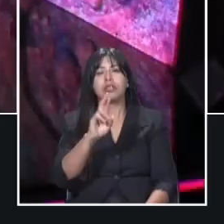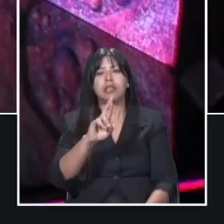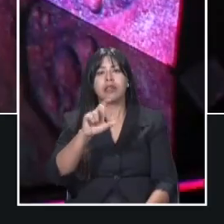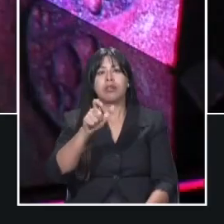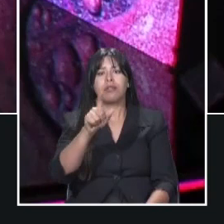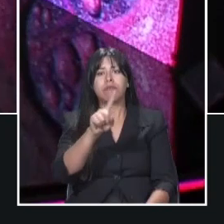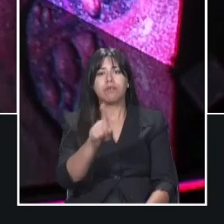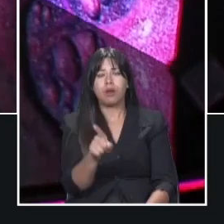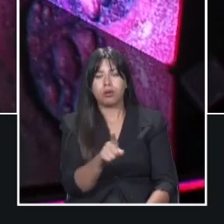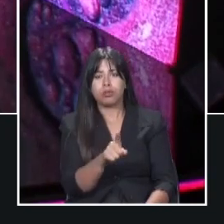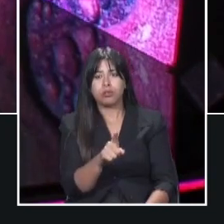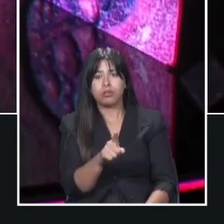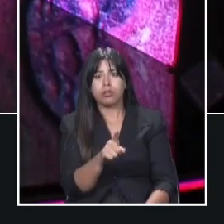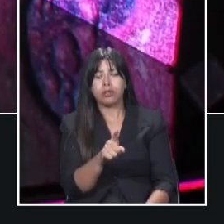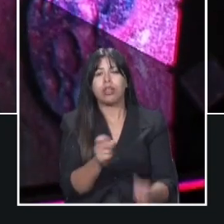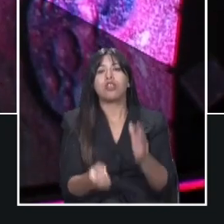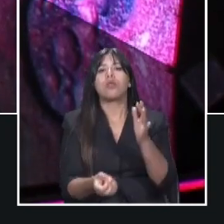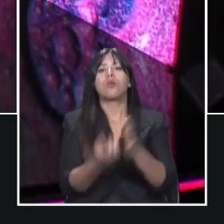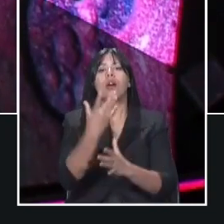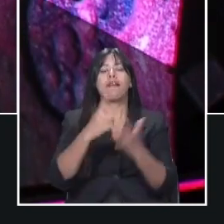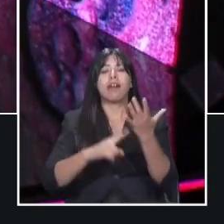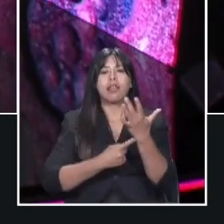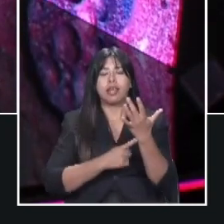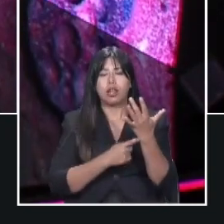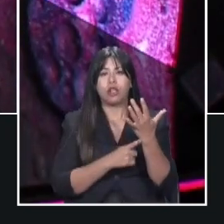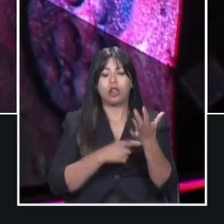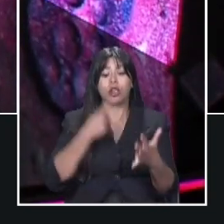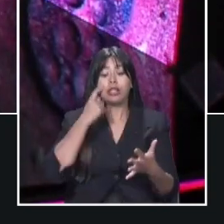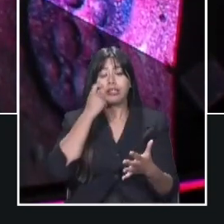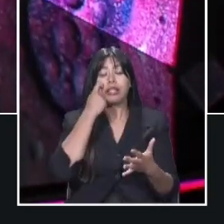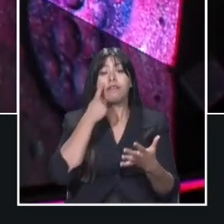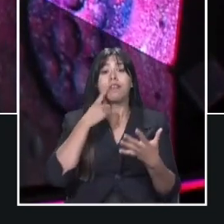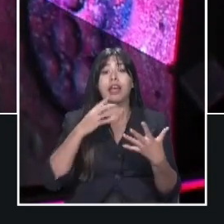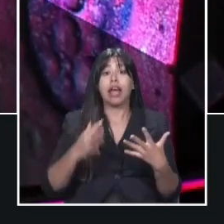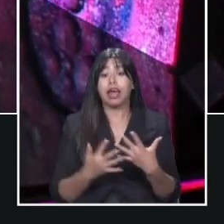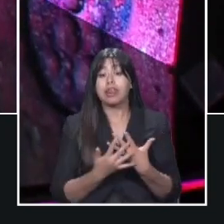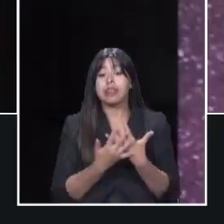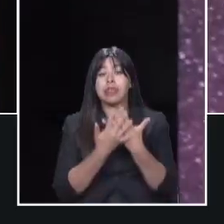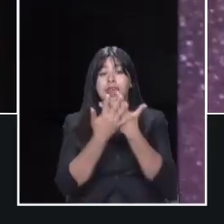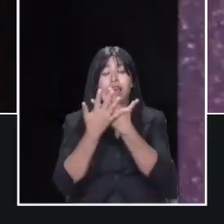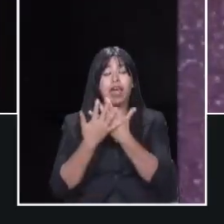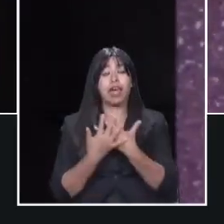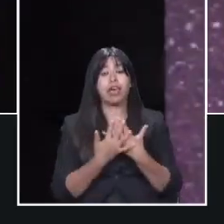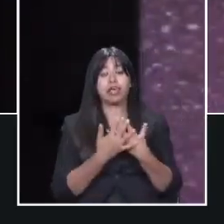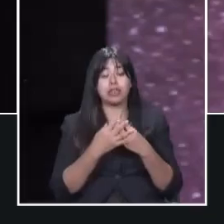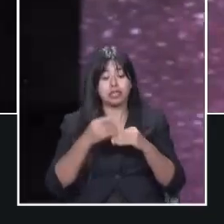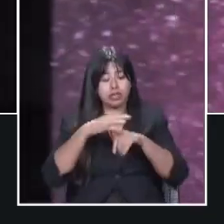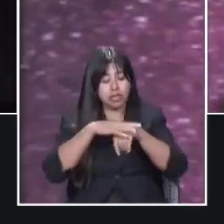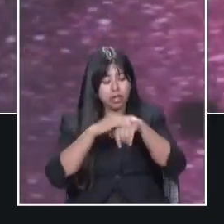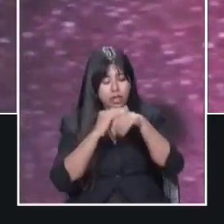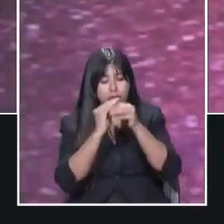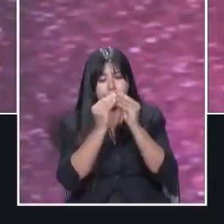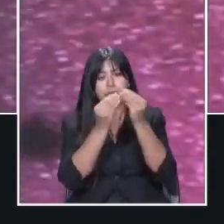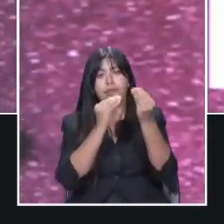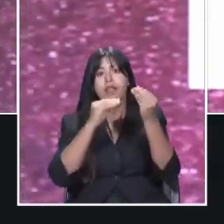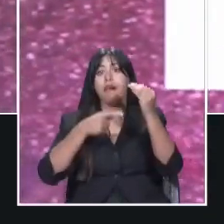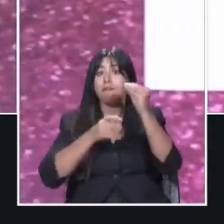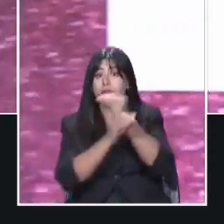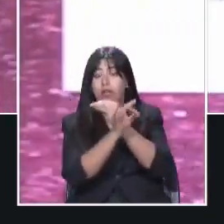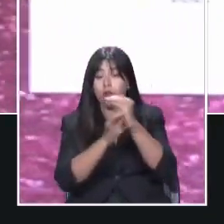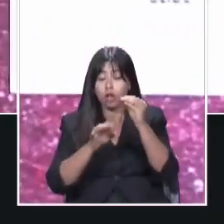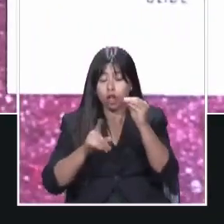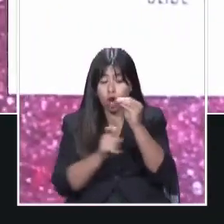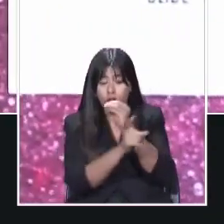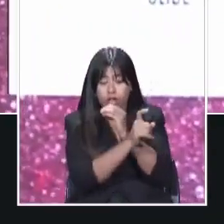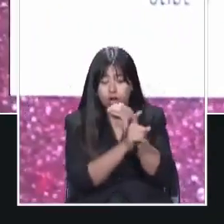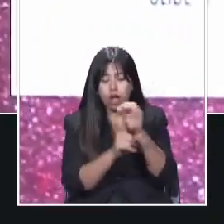takes biological tissue and merges it with silicon. So you have machines that have one part of it is